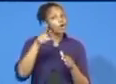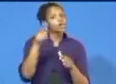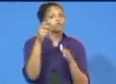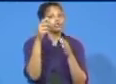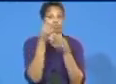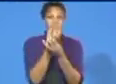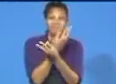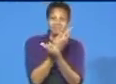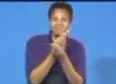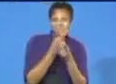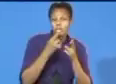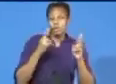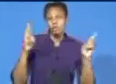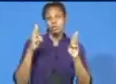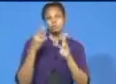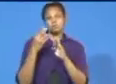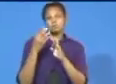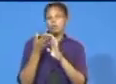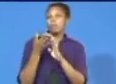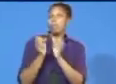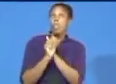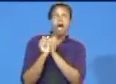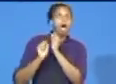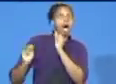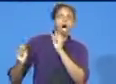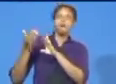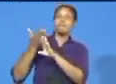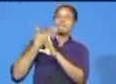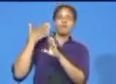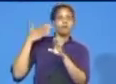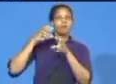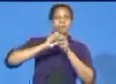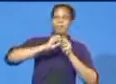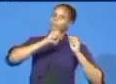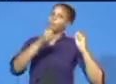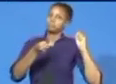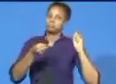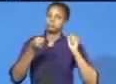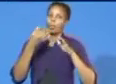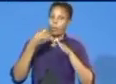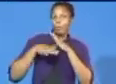restoration long before you were ever broken.